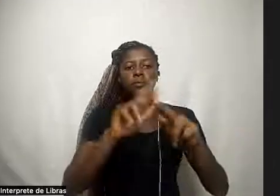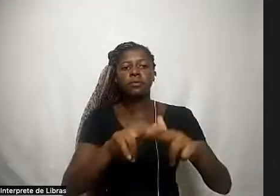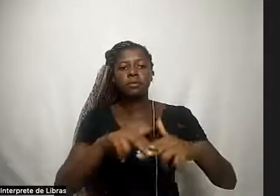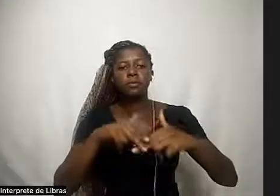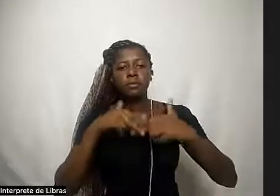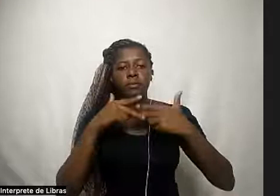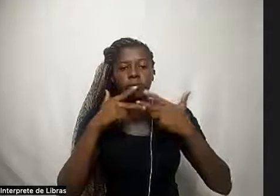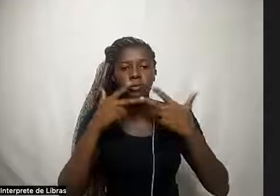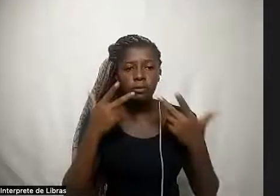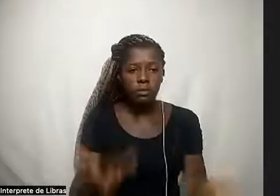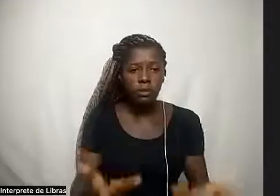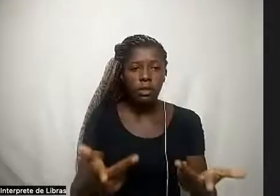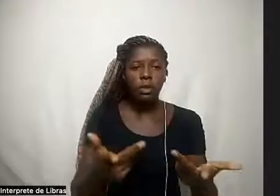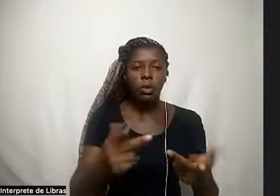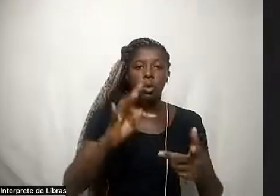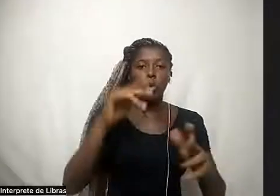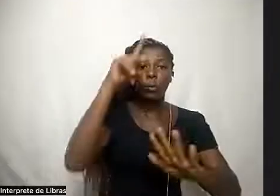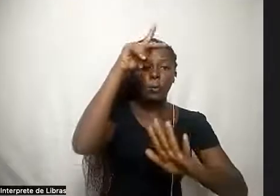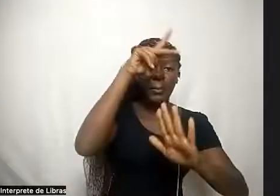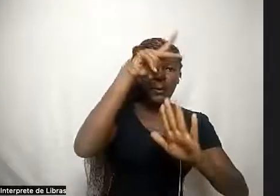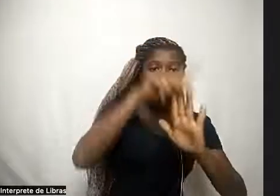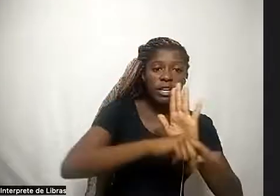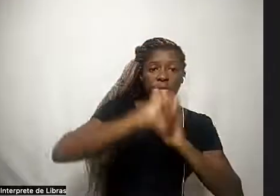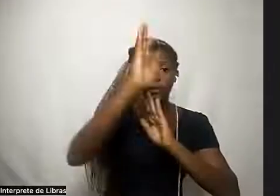species. So I think there's